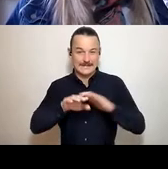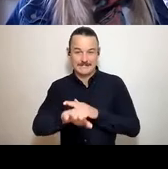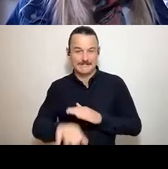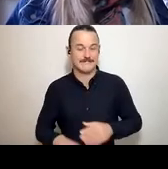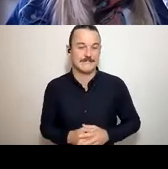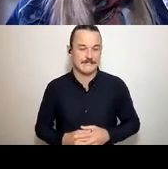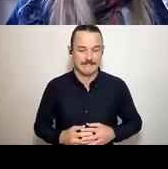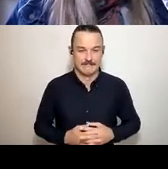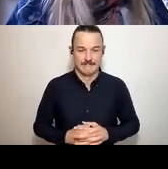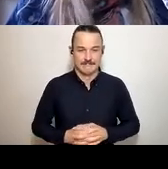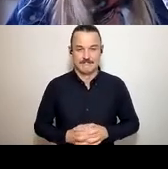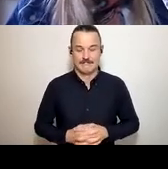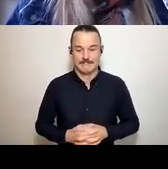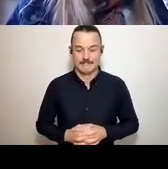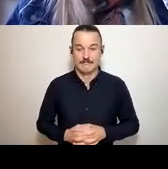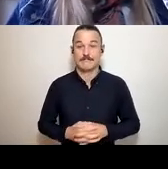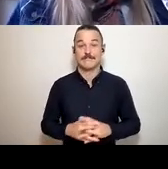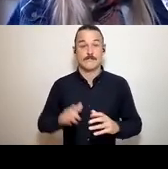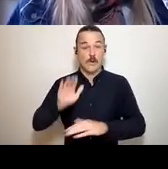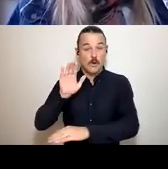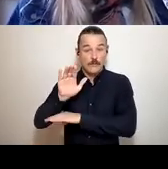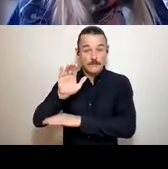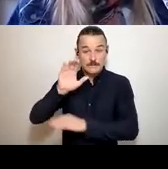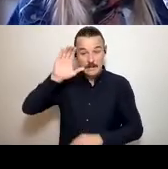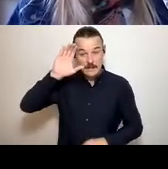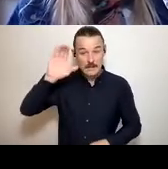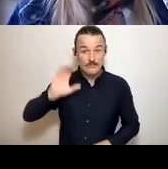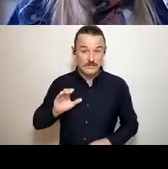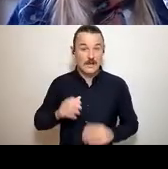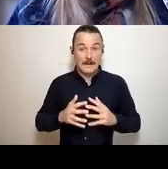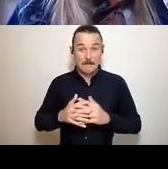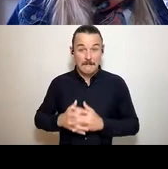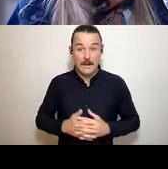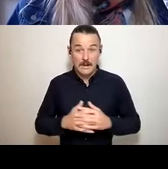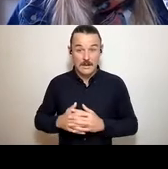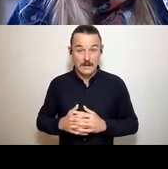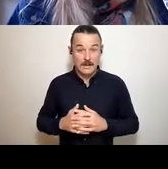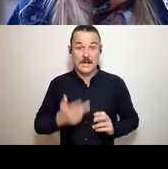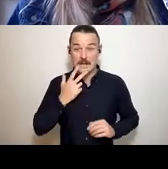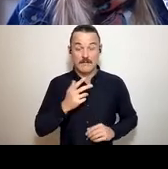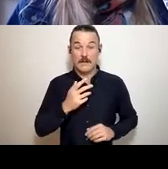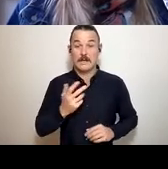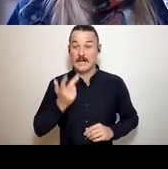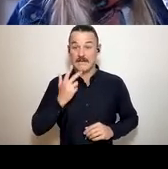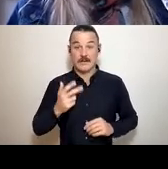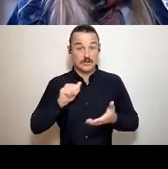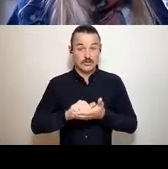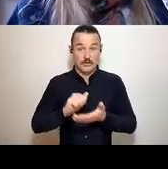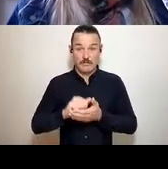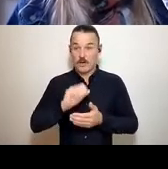countries overseas like America, if you don't have level entry into a shop, the shopkeeper